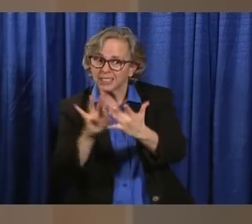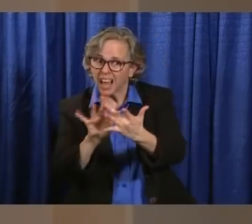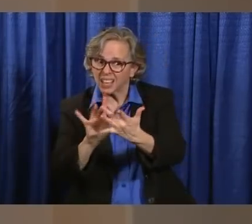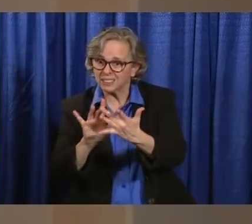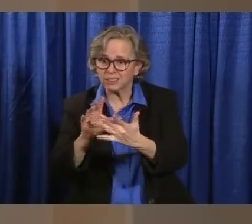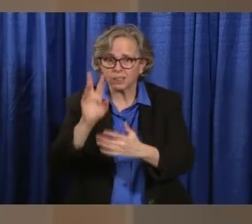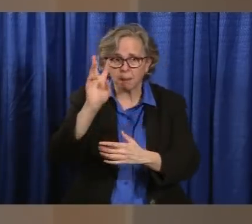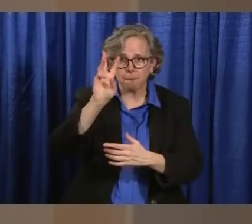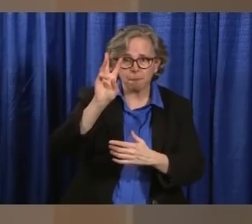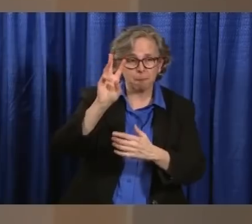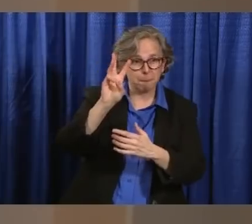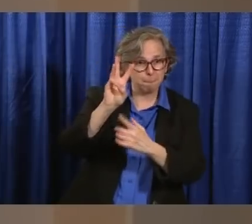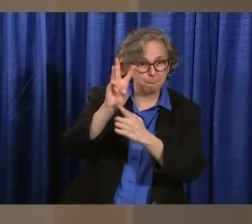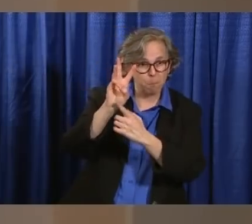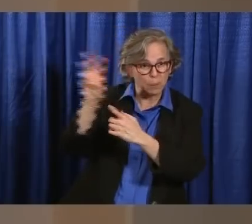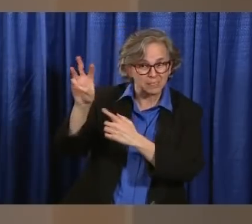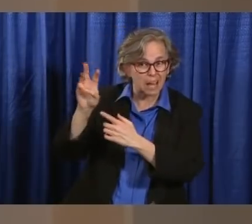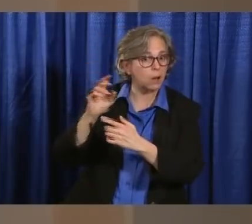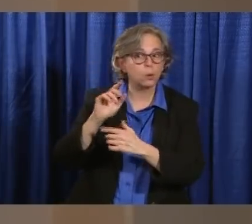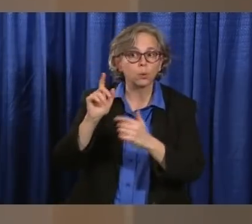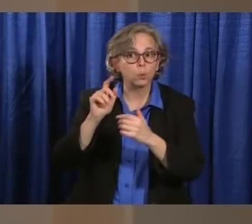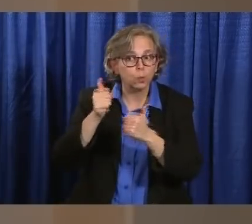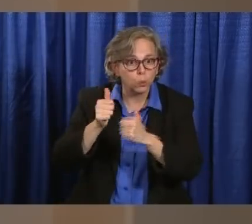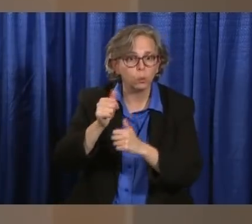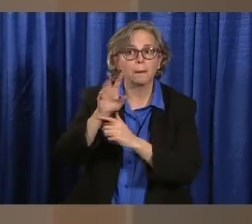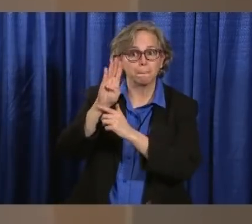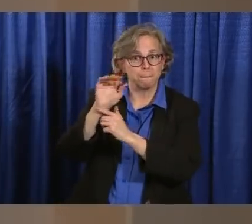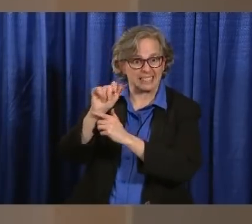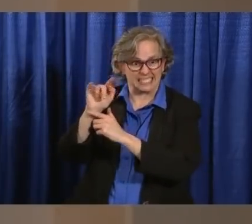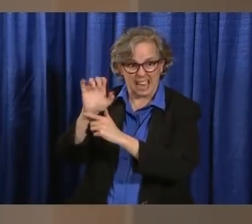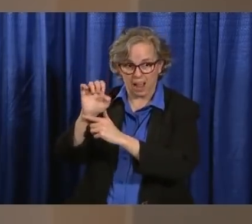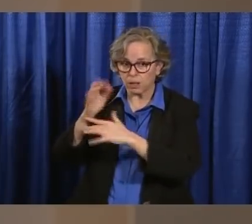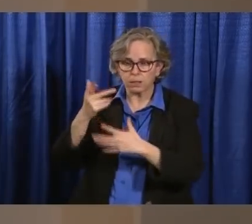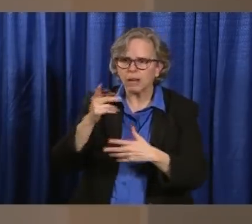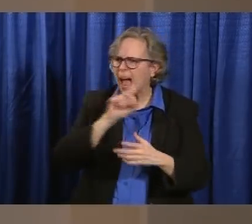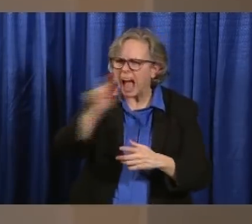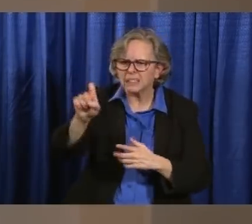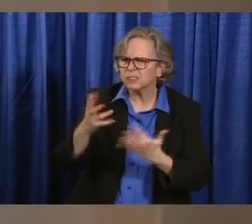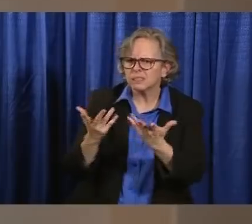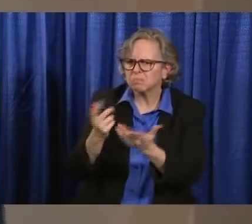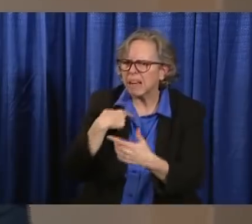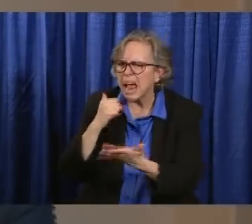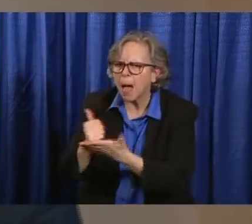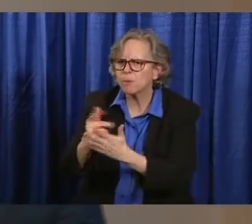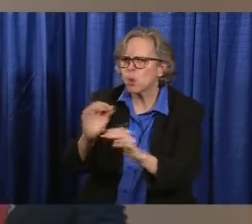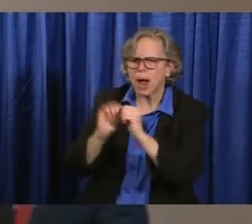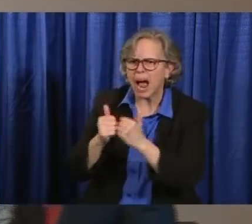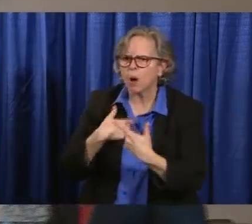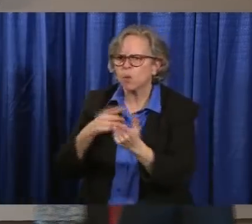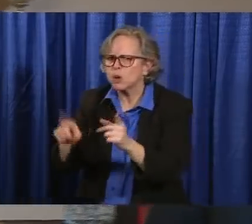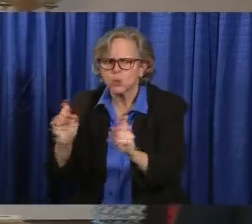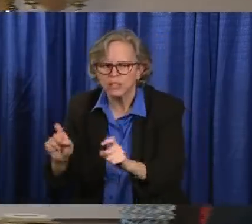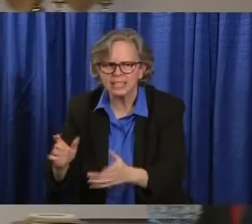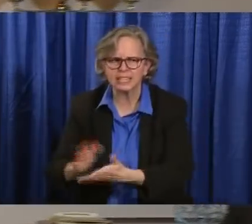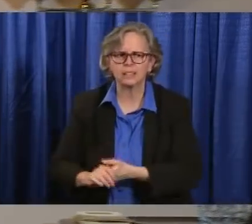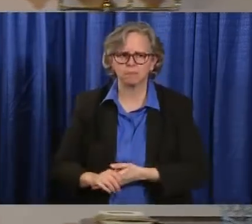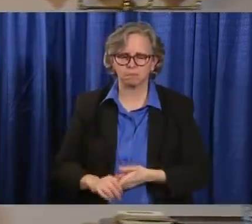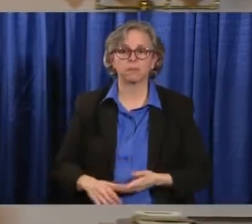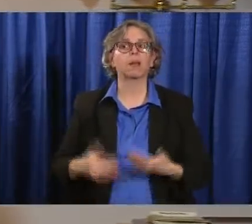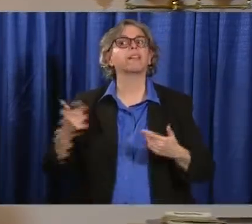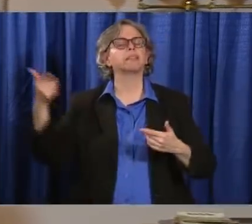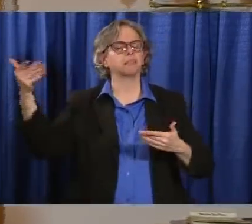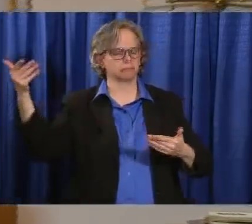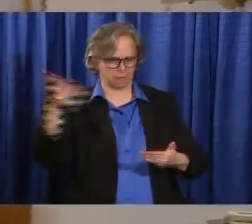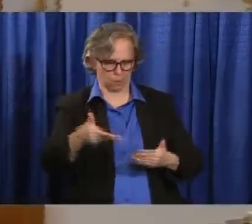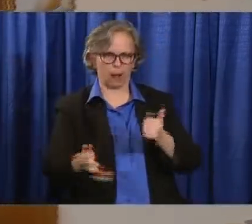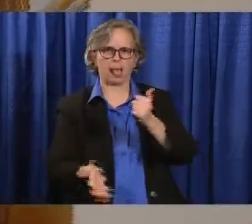coming, and we'll help return more PPE to the people who need it most. Governor? Lieutenant Governor, that's exciting.